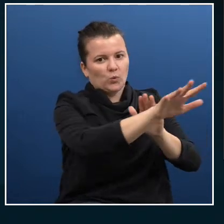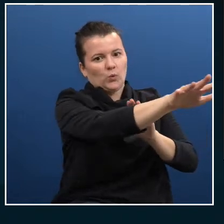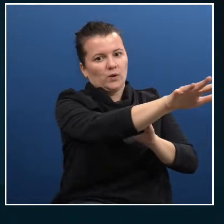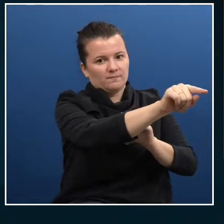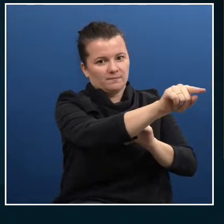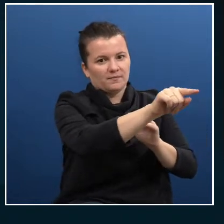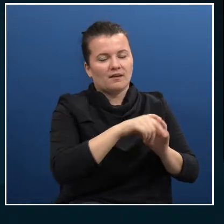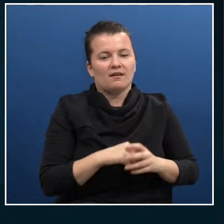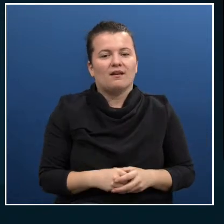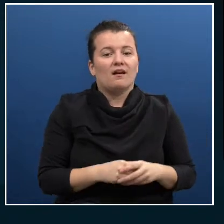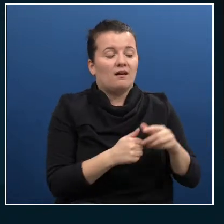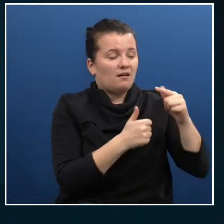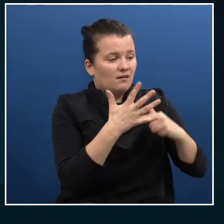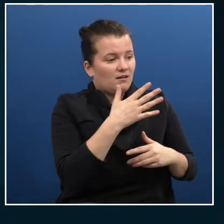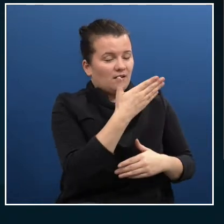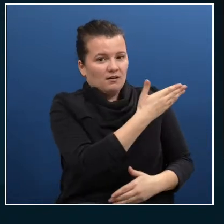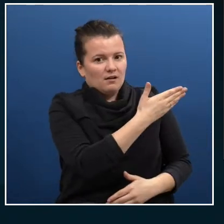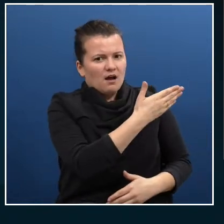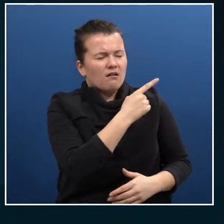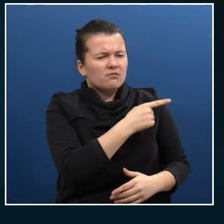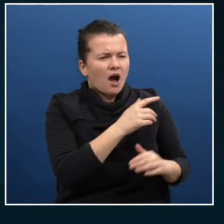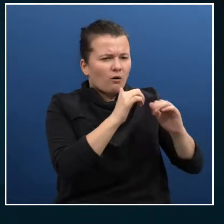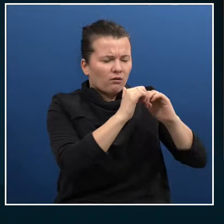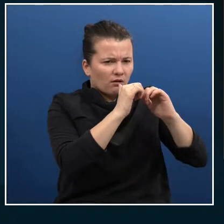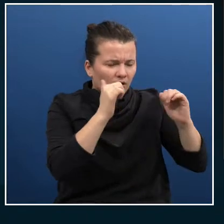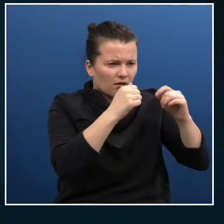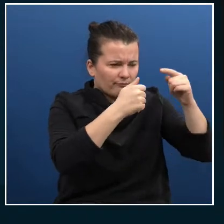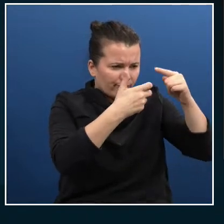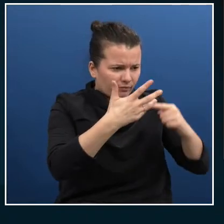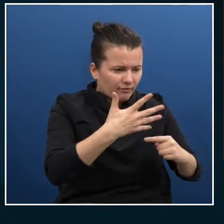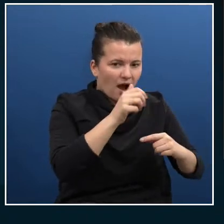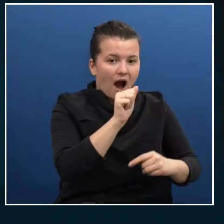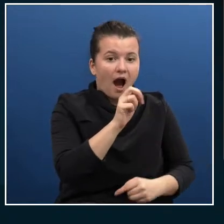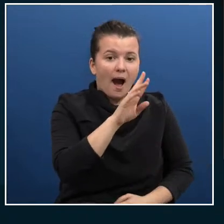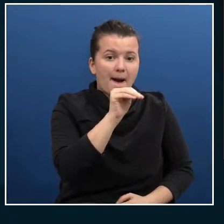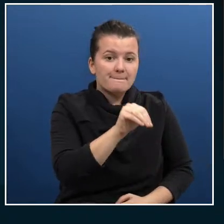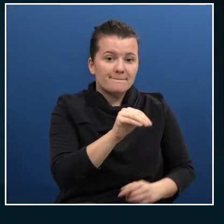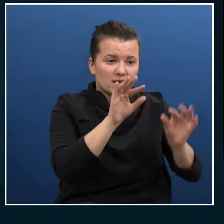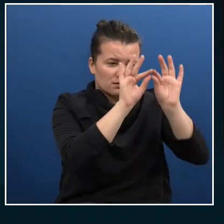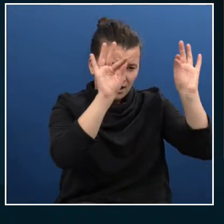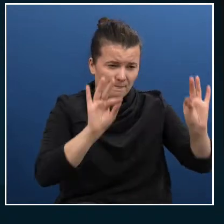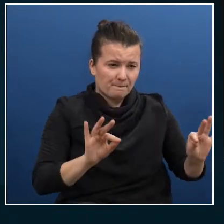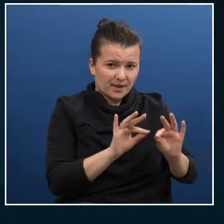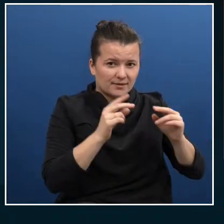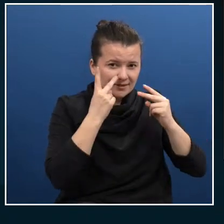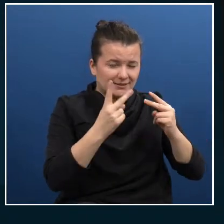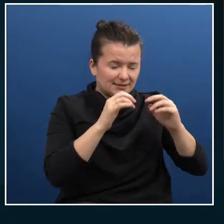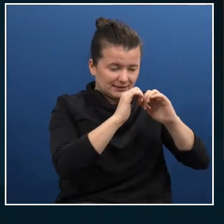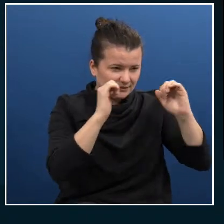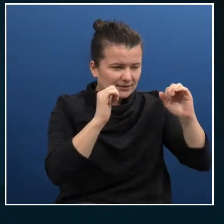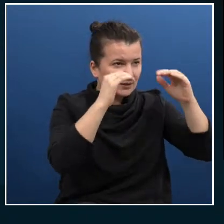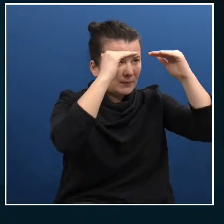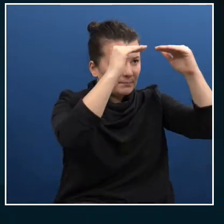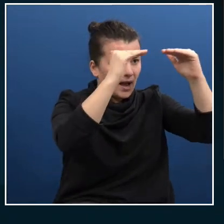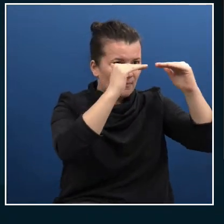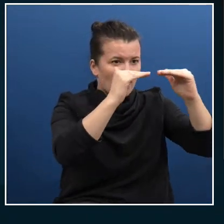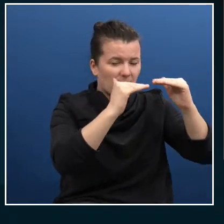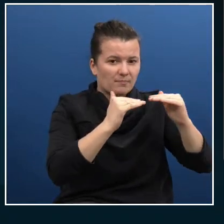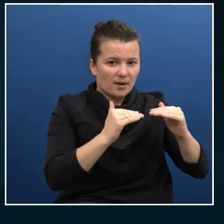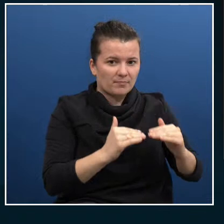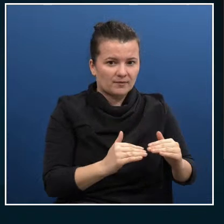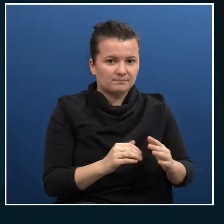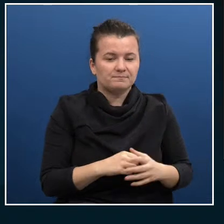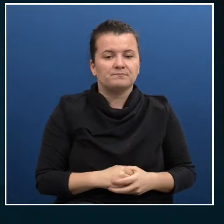But if we're zooming in on an ARM template, and please do not be afraid if this kind